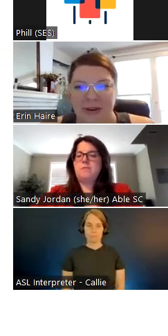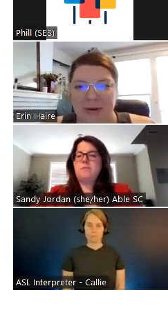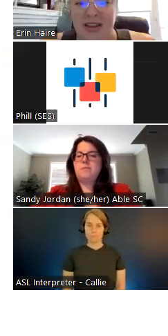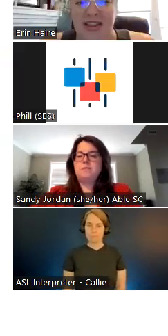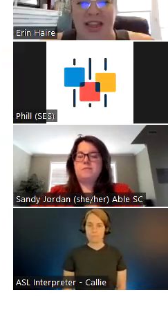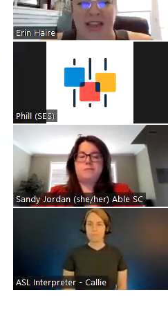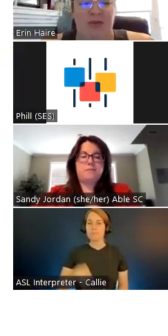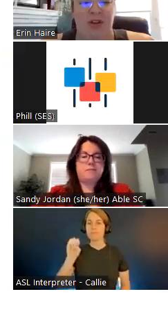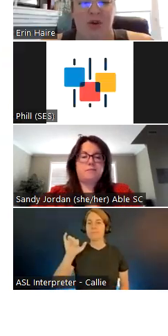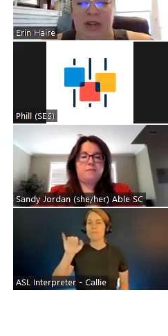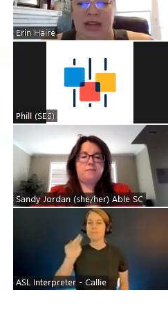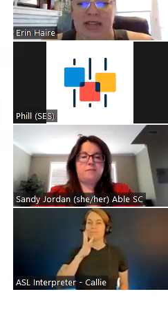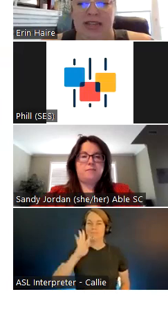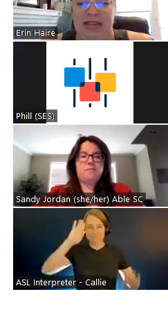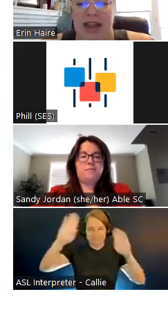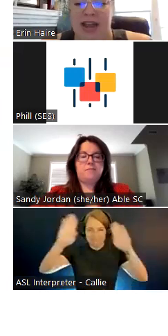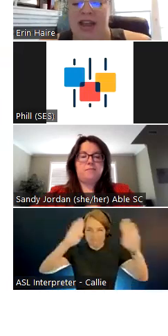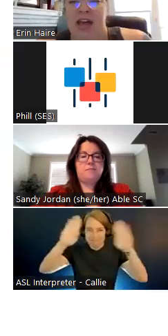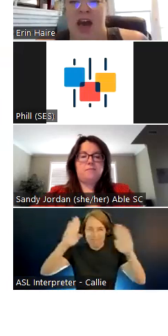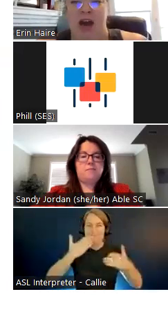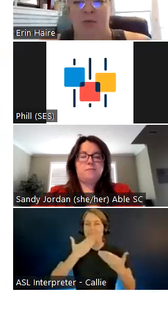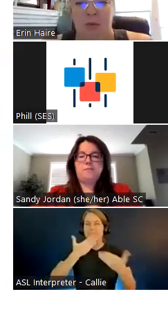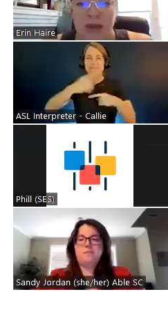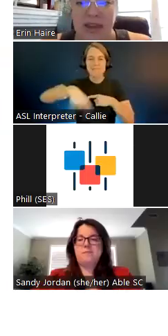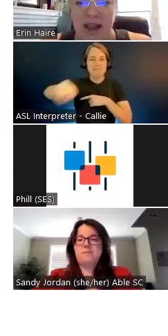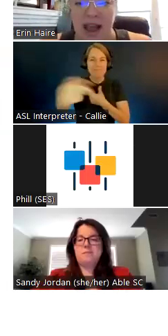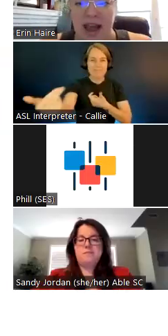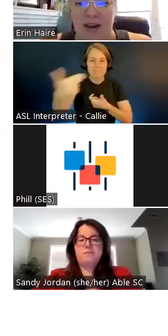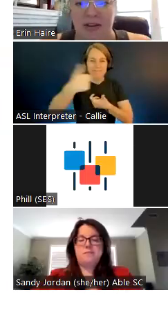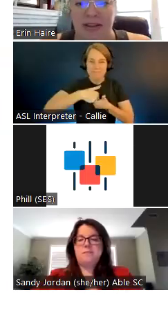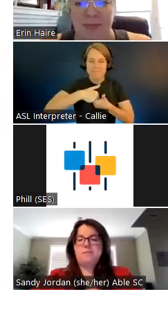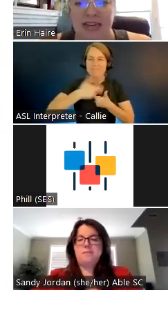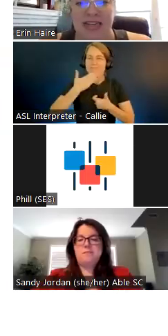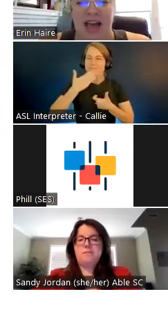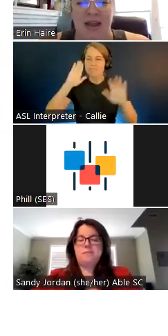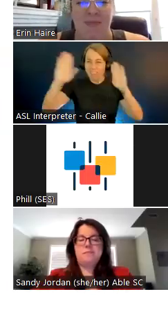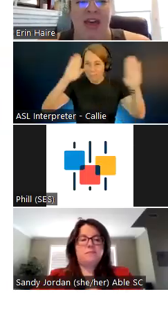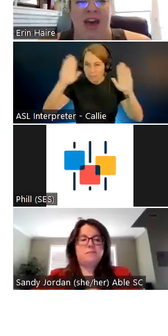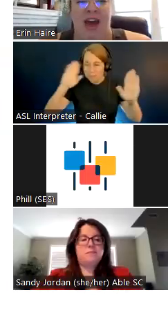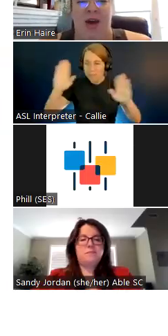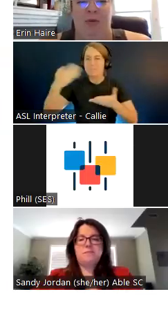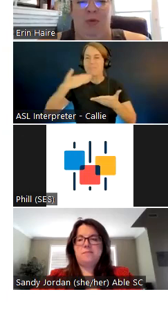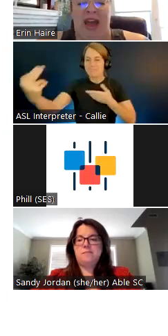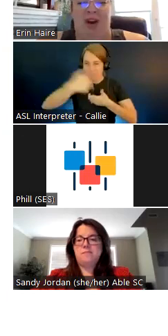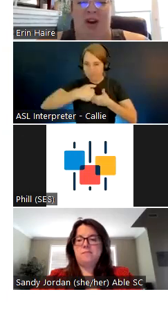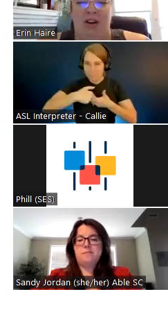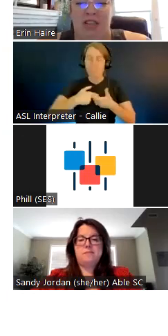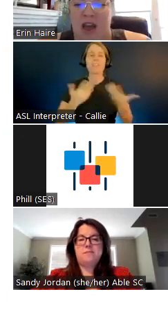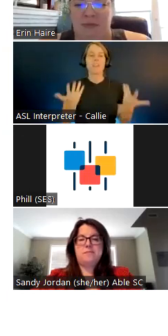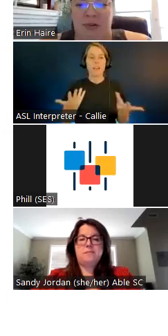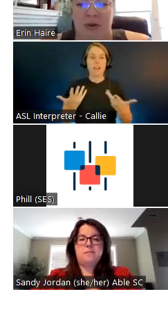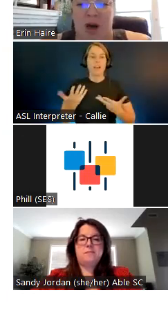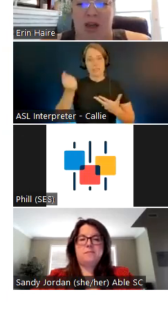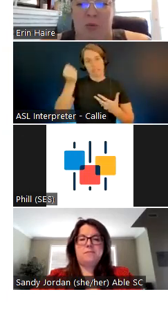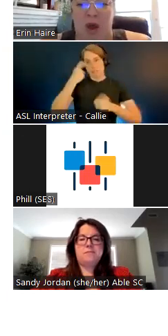Hello, everyone. Thank you for joining us today. We have limited time. We have a hard